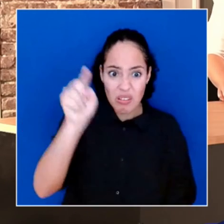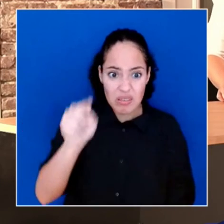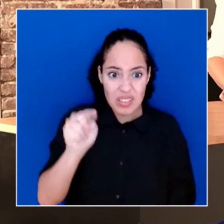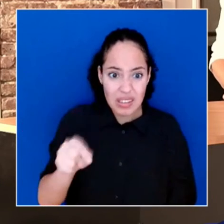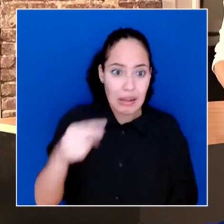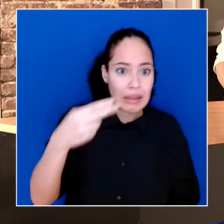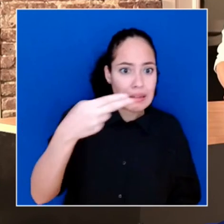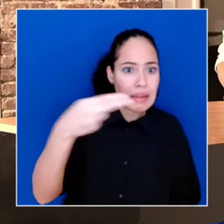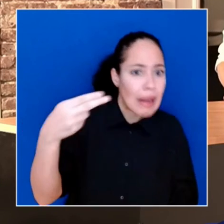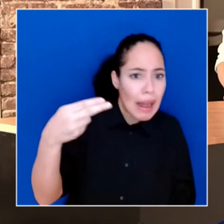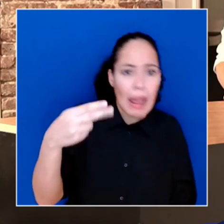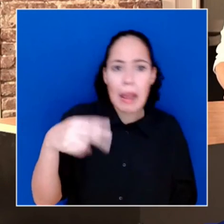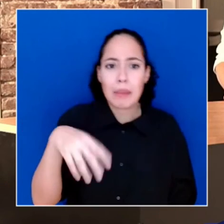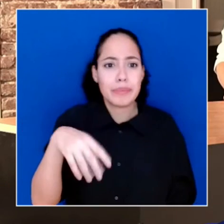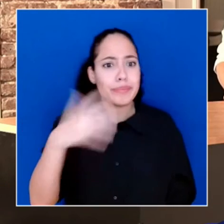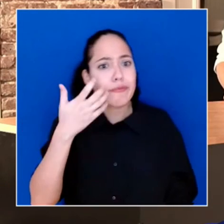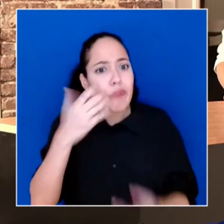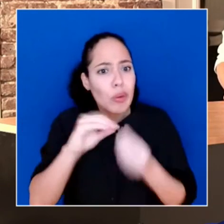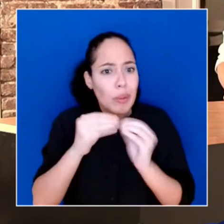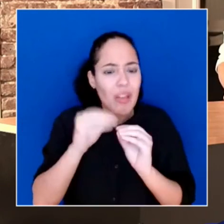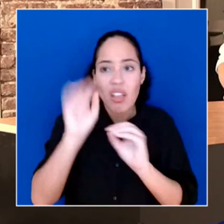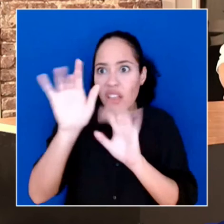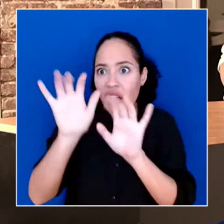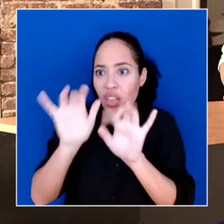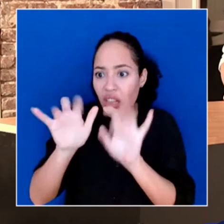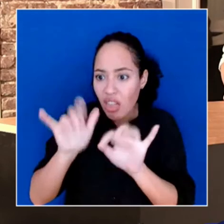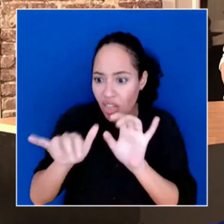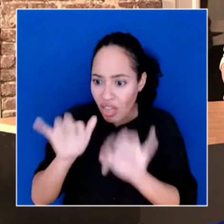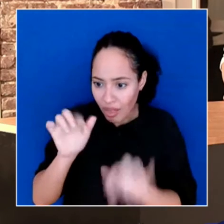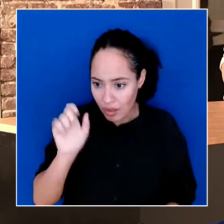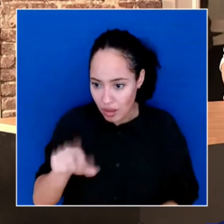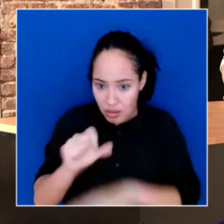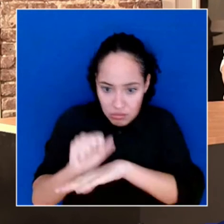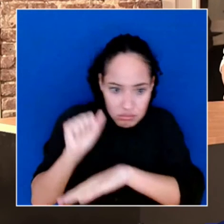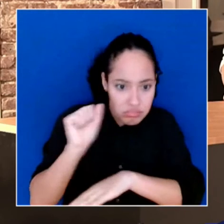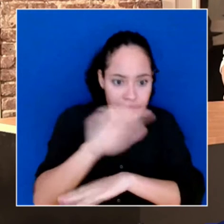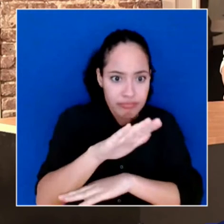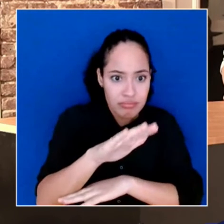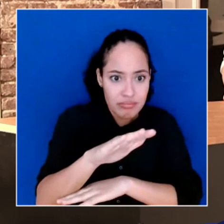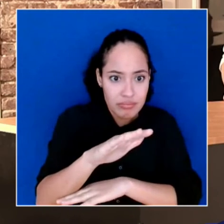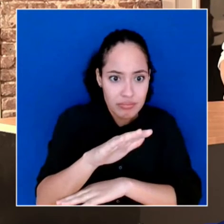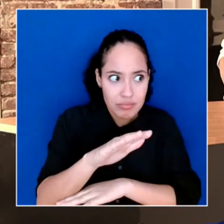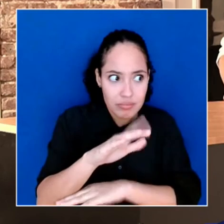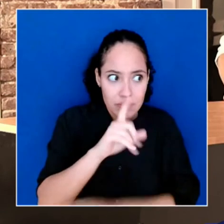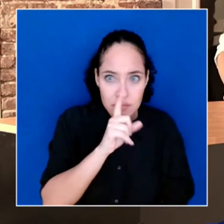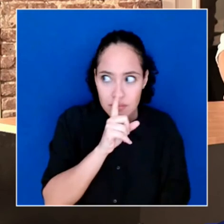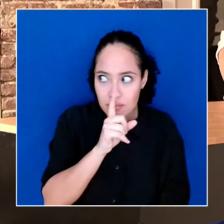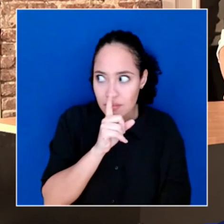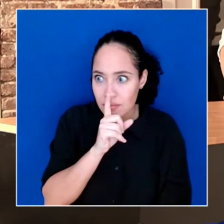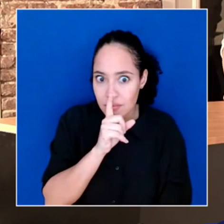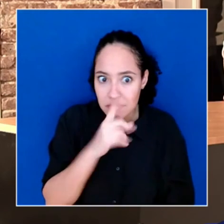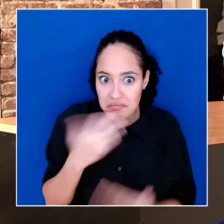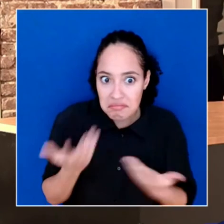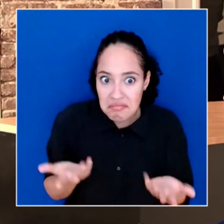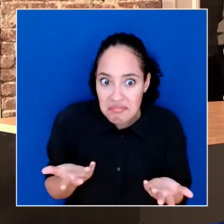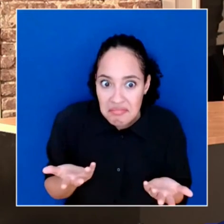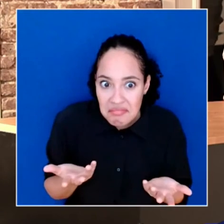submitted. And after a while, you just don't get any reply. I mean, it's been for weeks. So it's